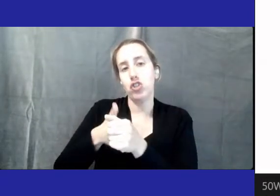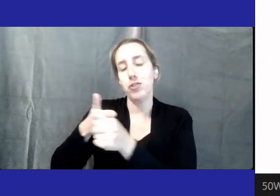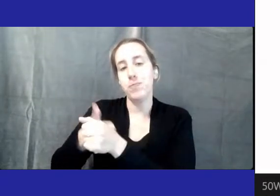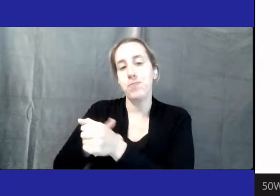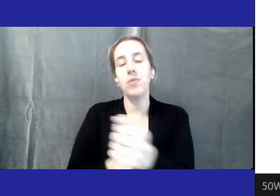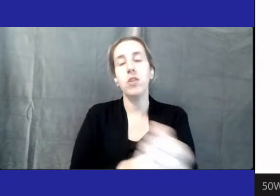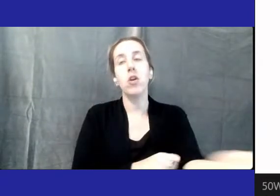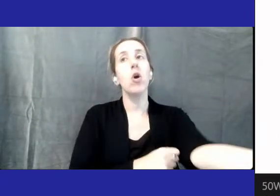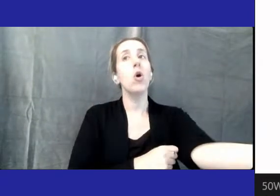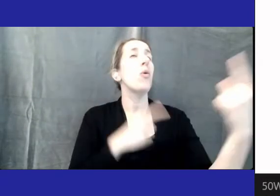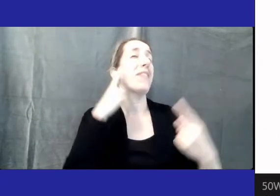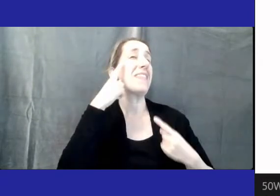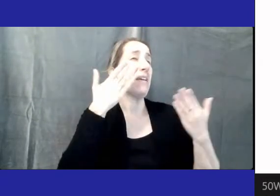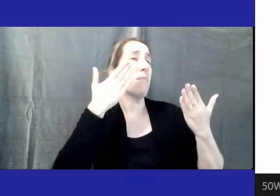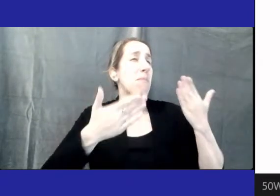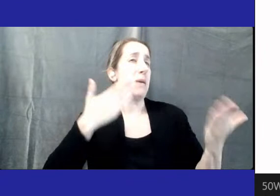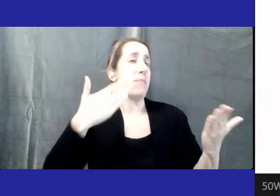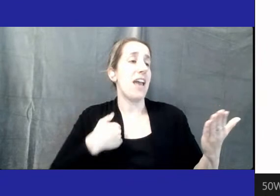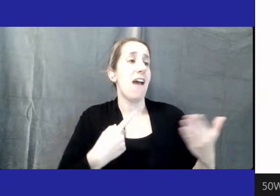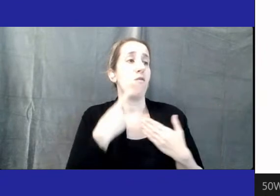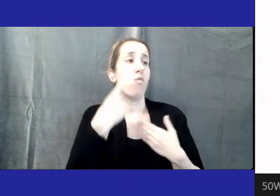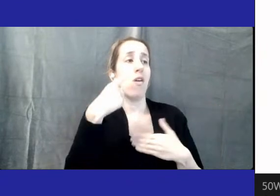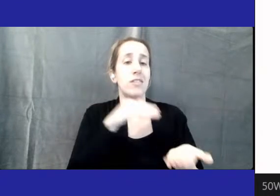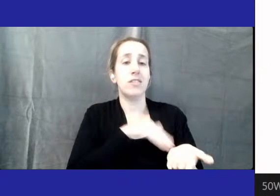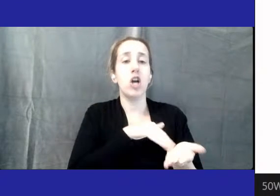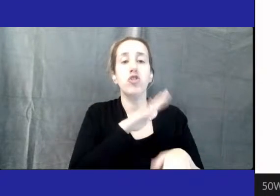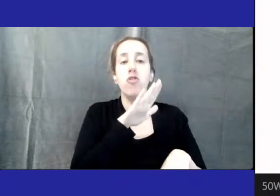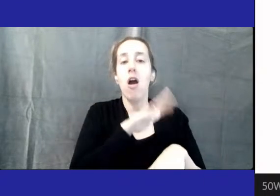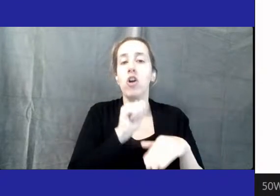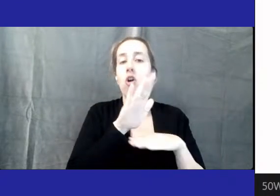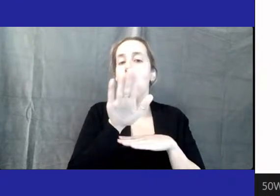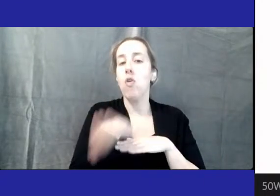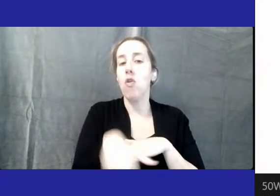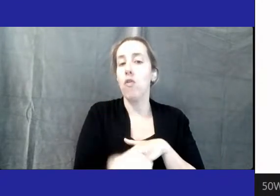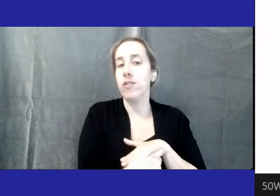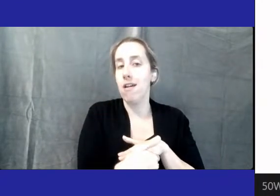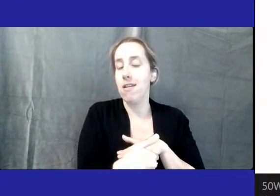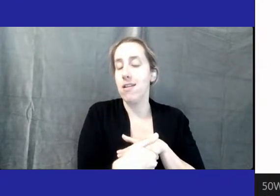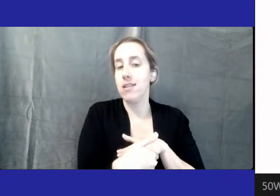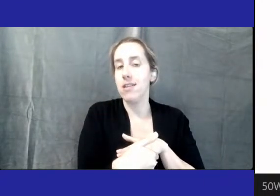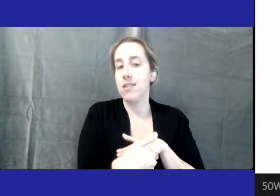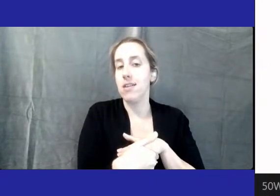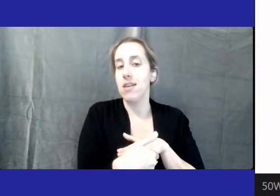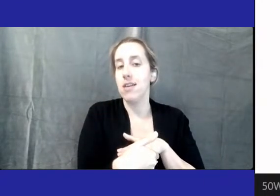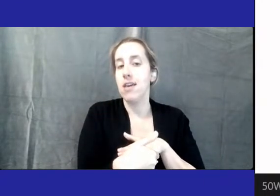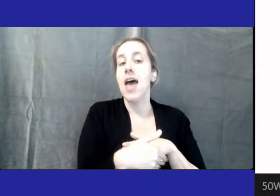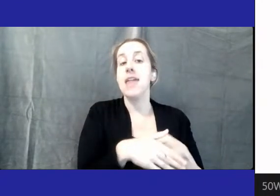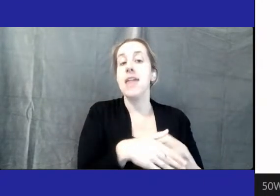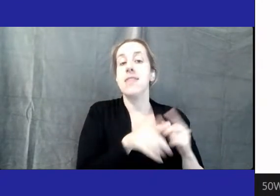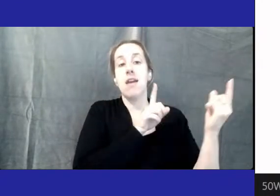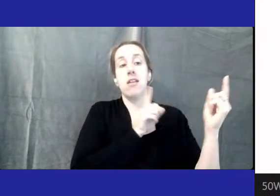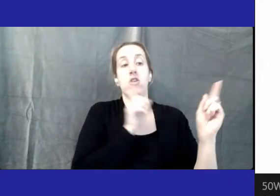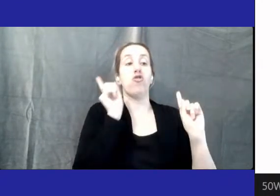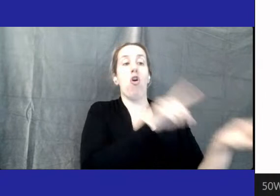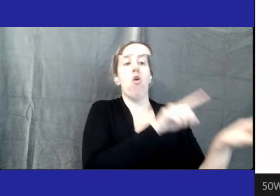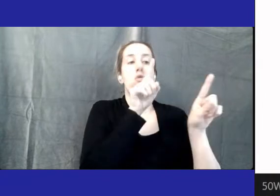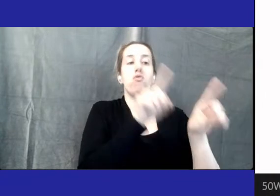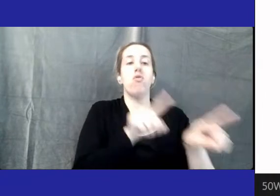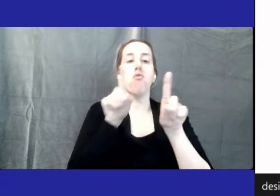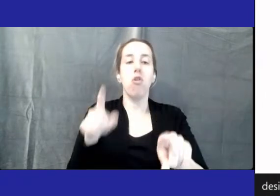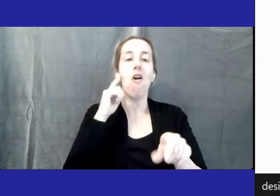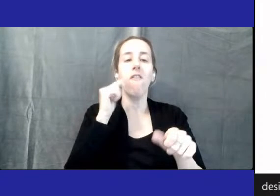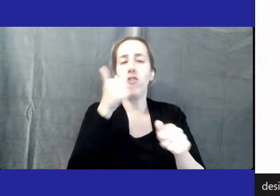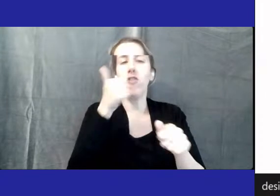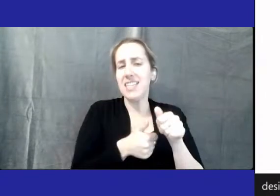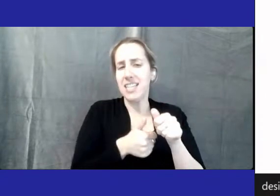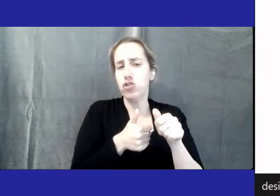on call overnight and then physically present during the daytime. And then we have nursing